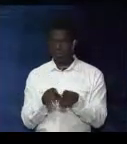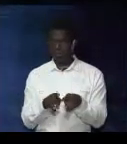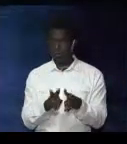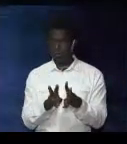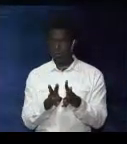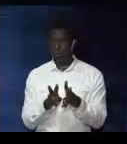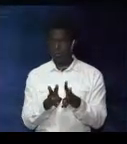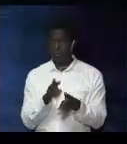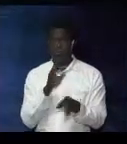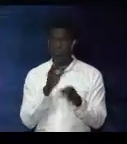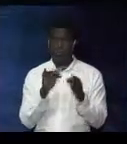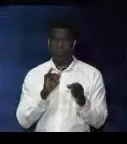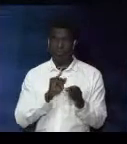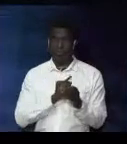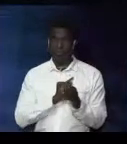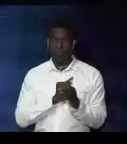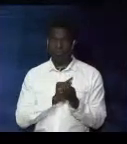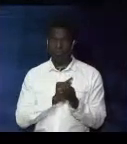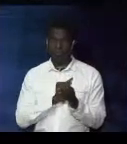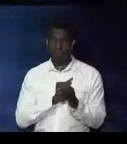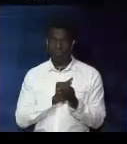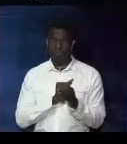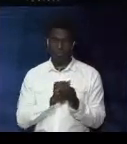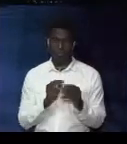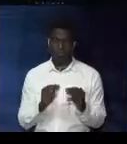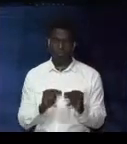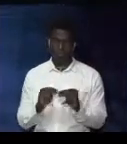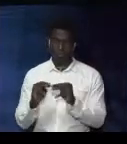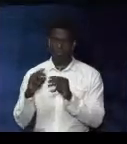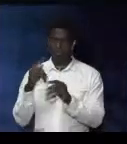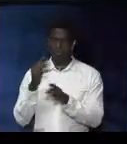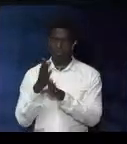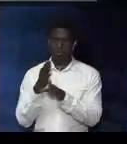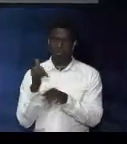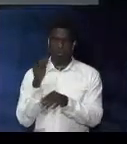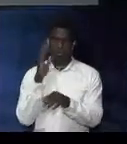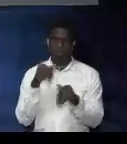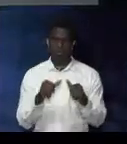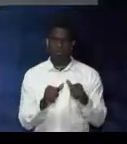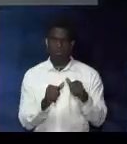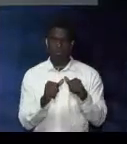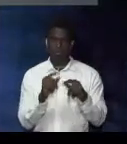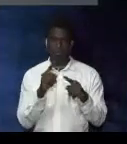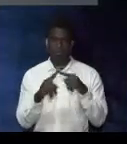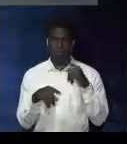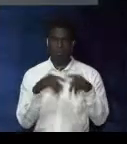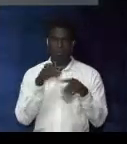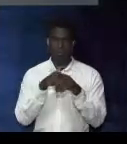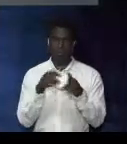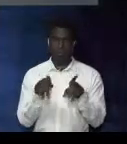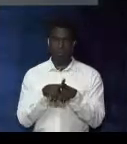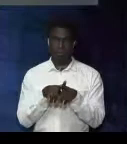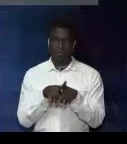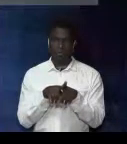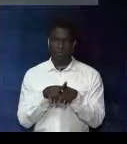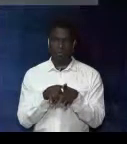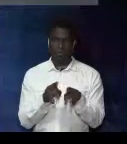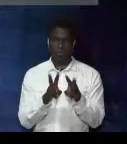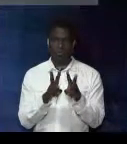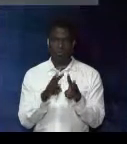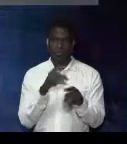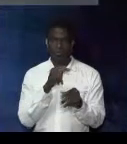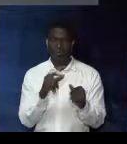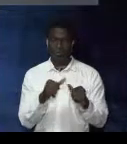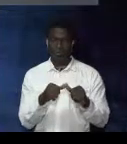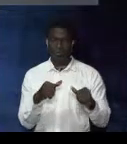direction. If I extend the line further, they will continue to go in the same direction. The distance between them will always be the same. Do